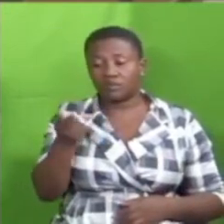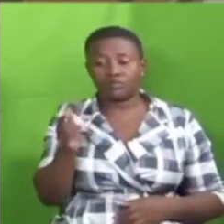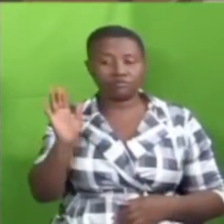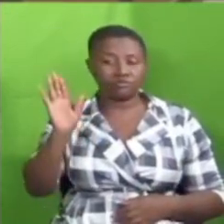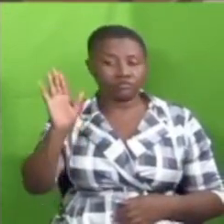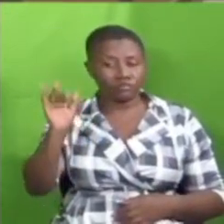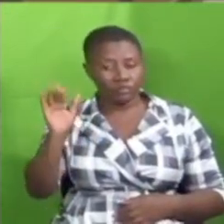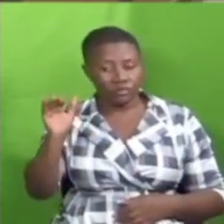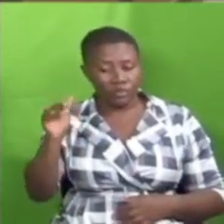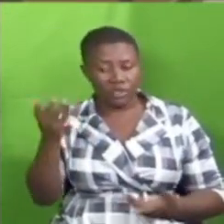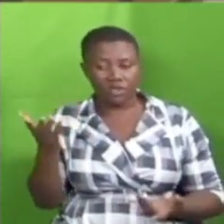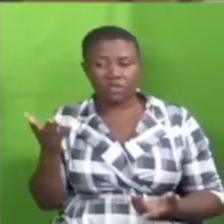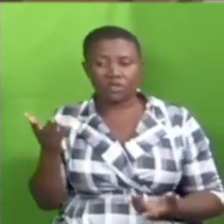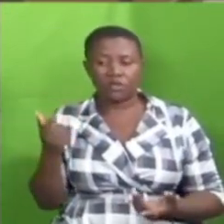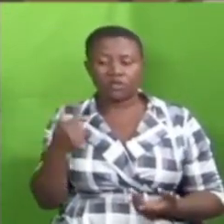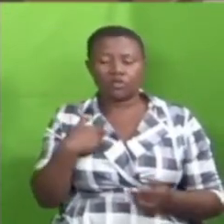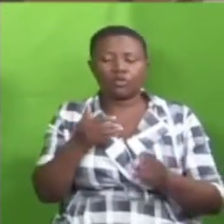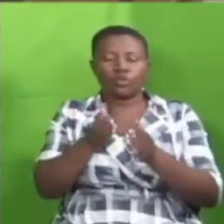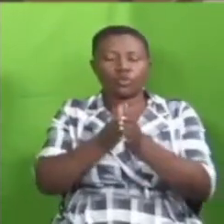We wish the family